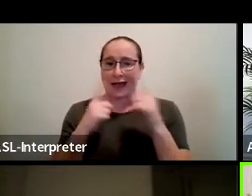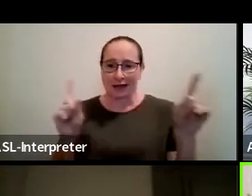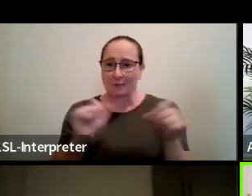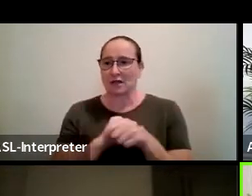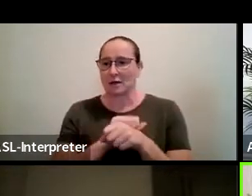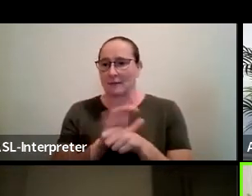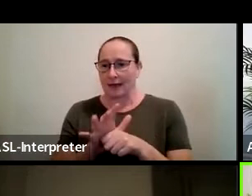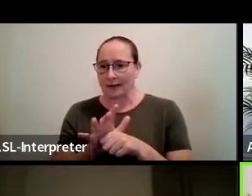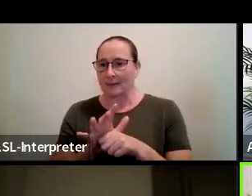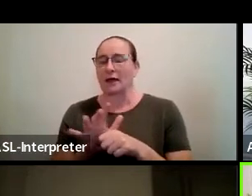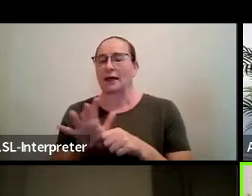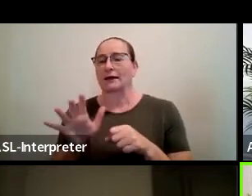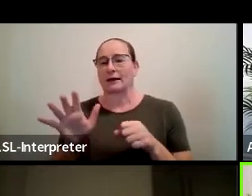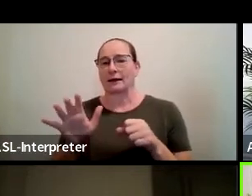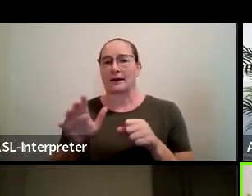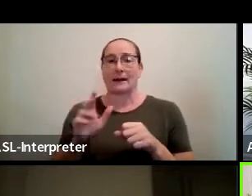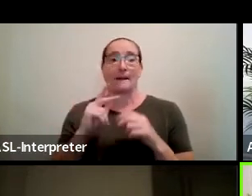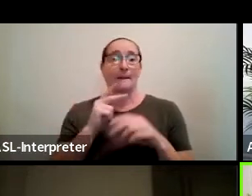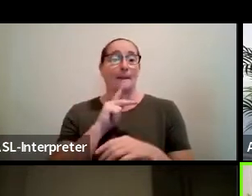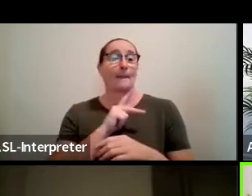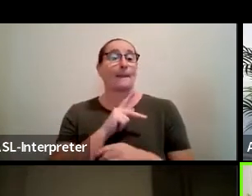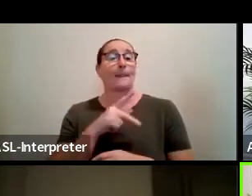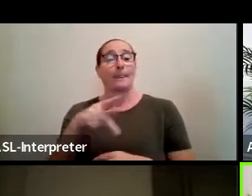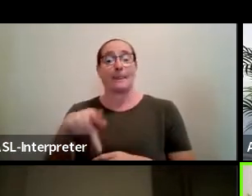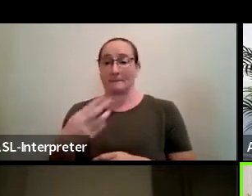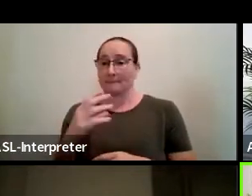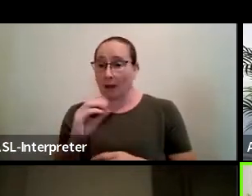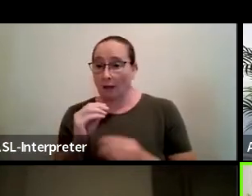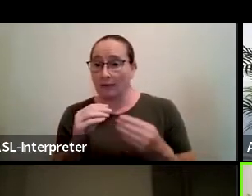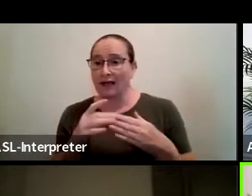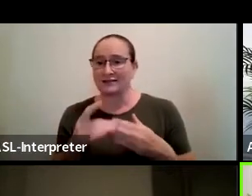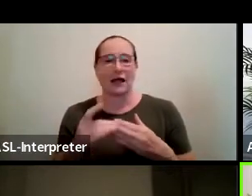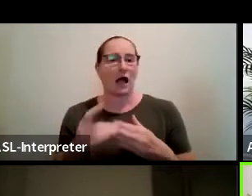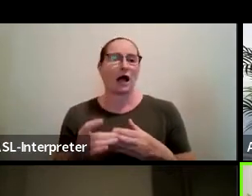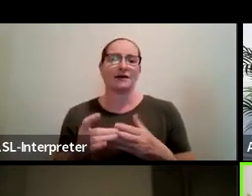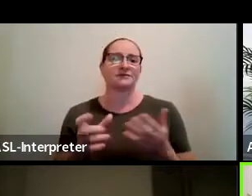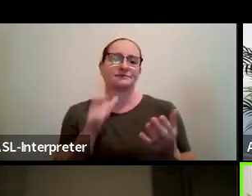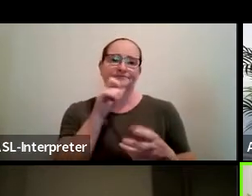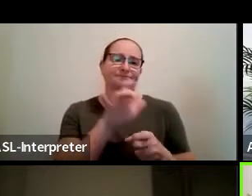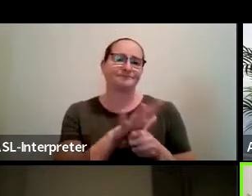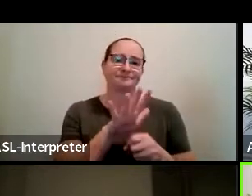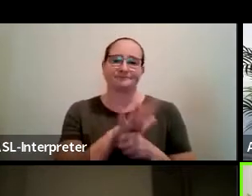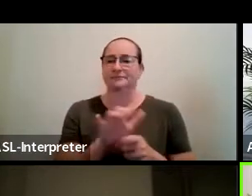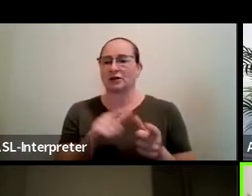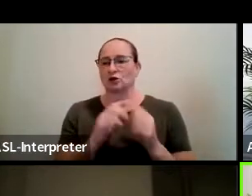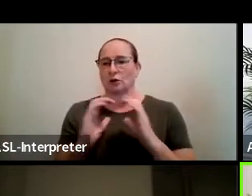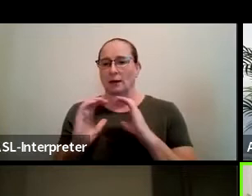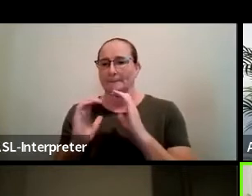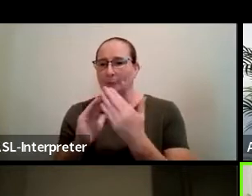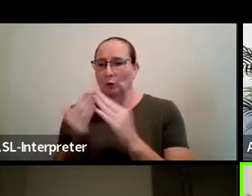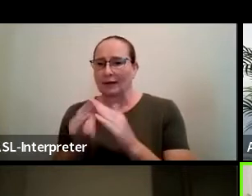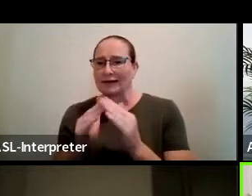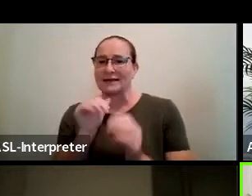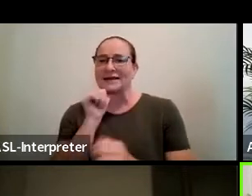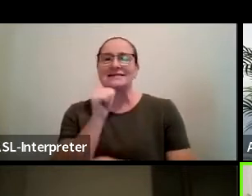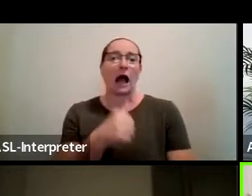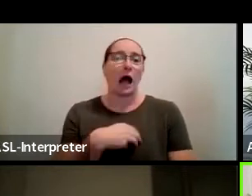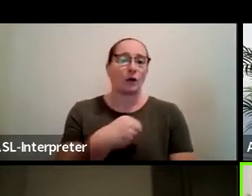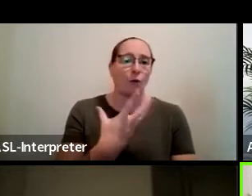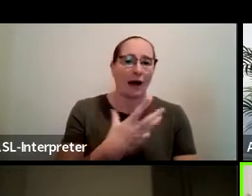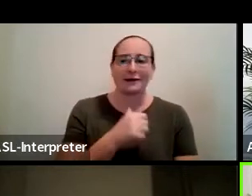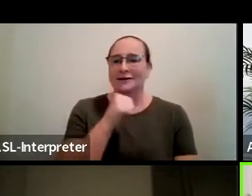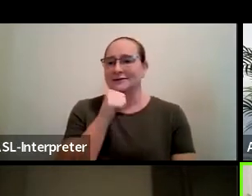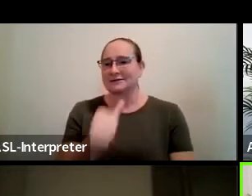pandemic, the public health guidance, which often was lacking when it came to communities who were not white,